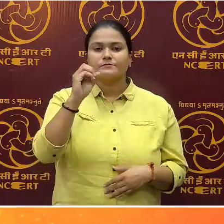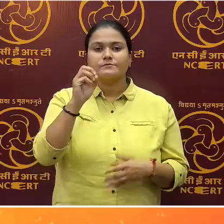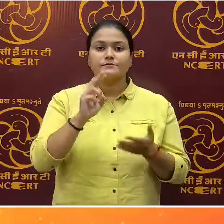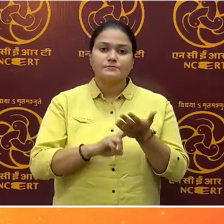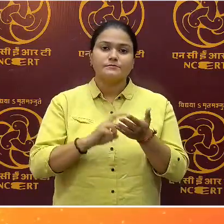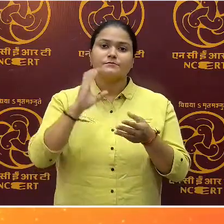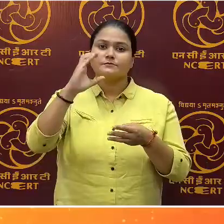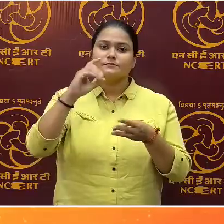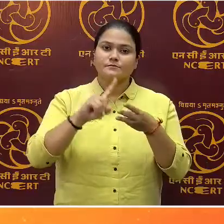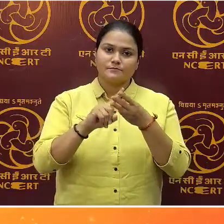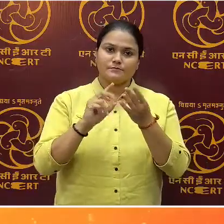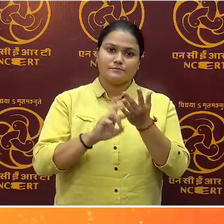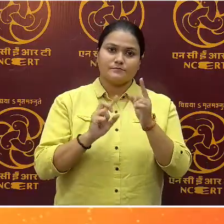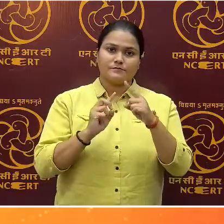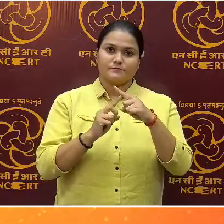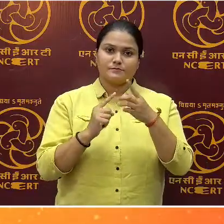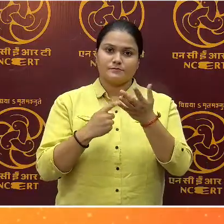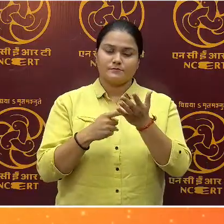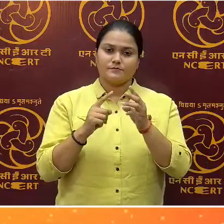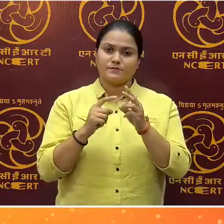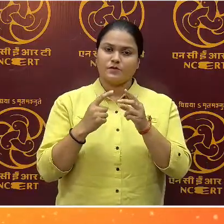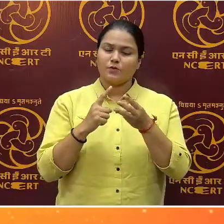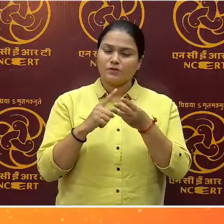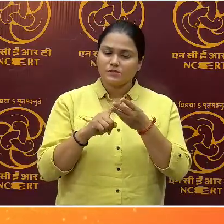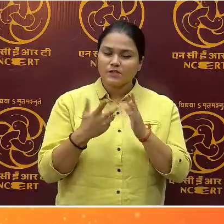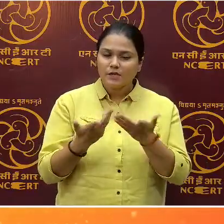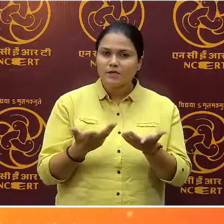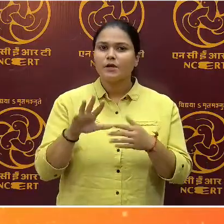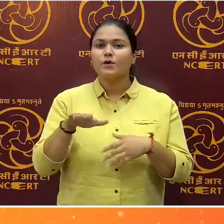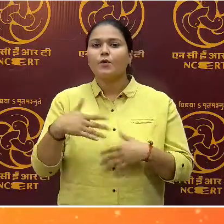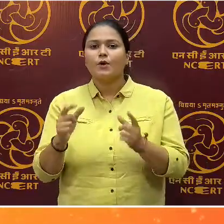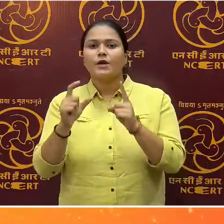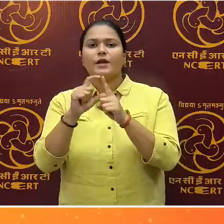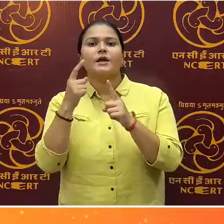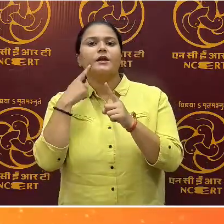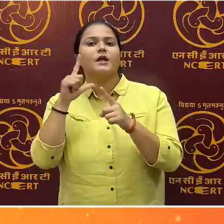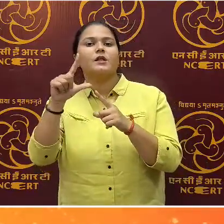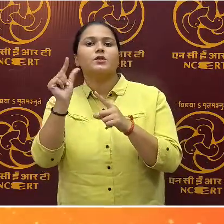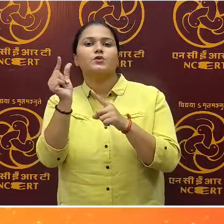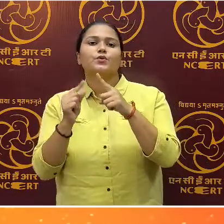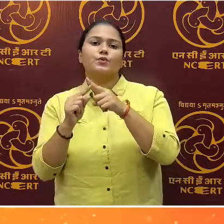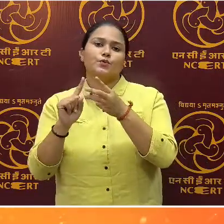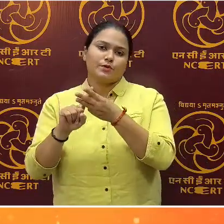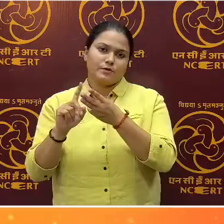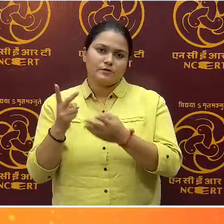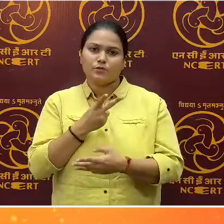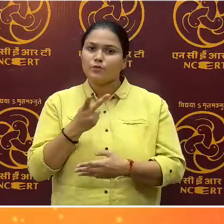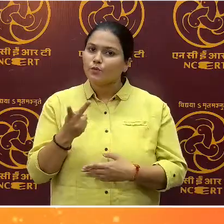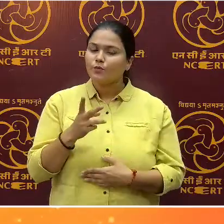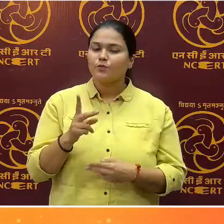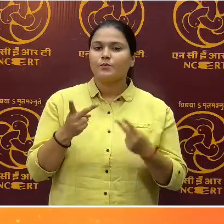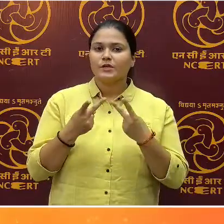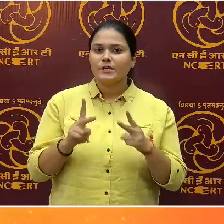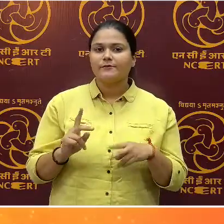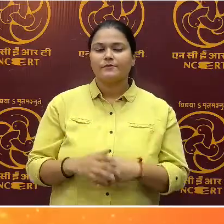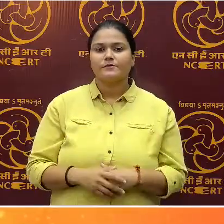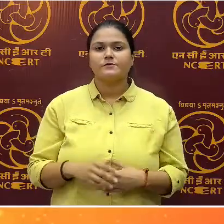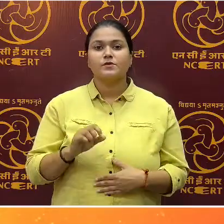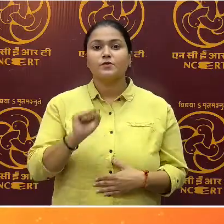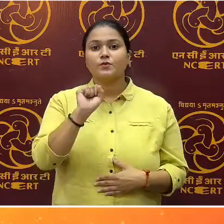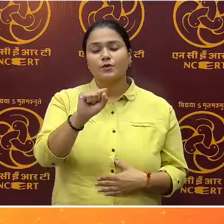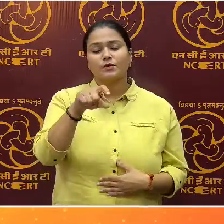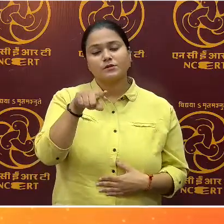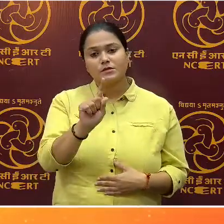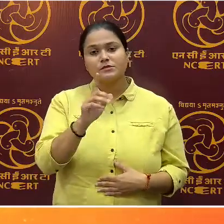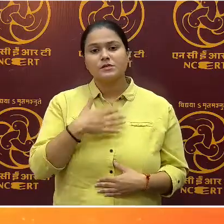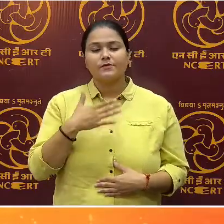dilute solutions or concentrated solutions. That completely depend on how much amount of solute we